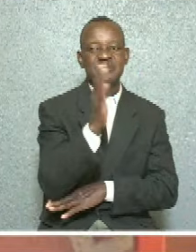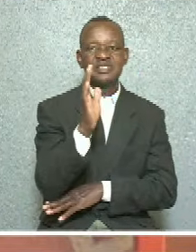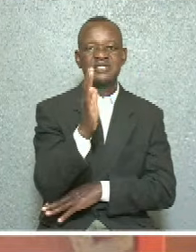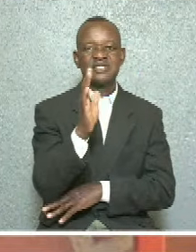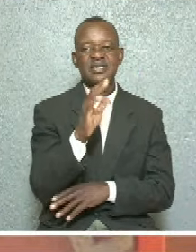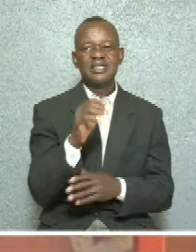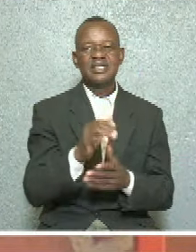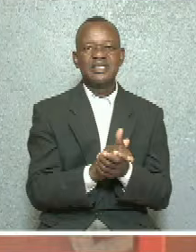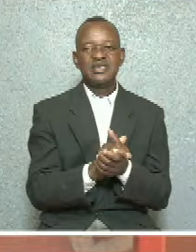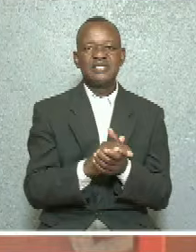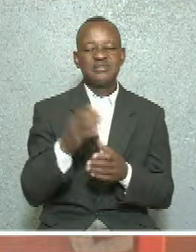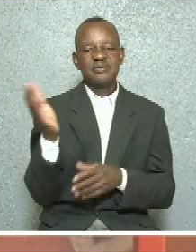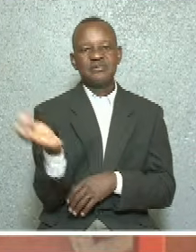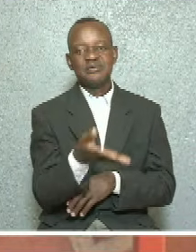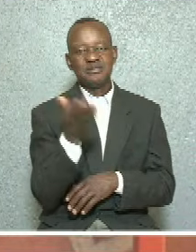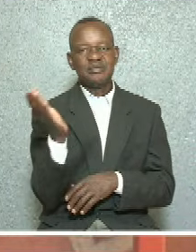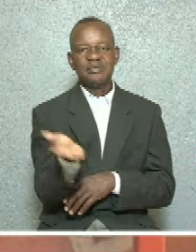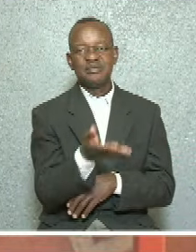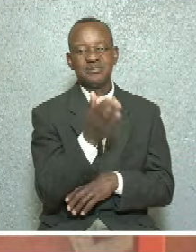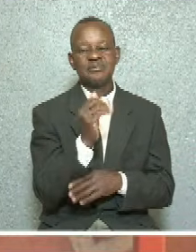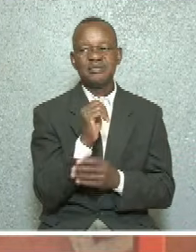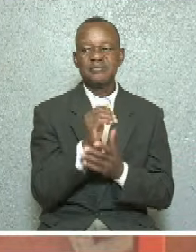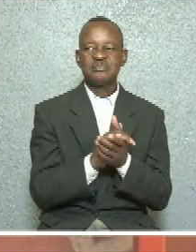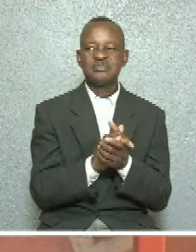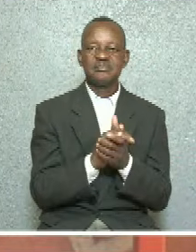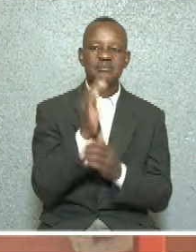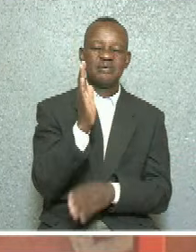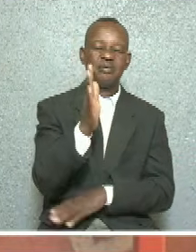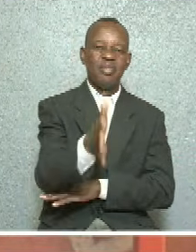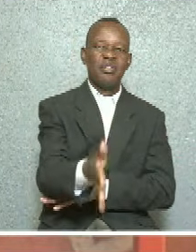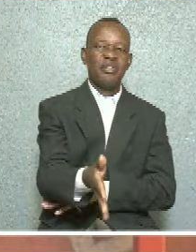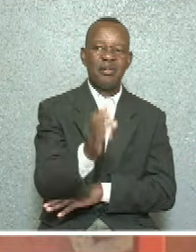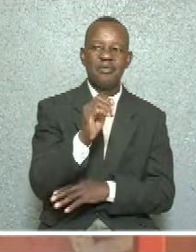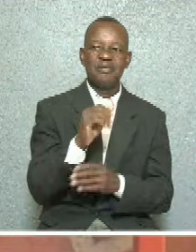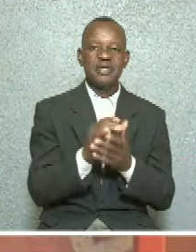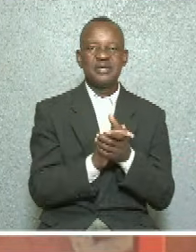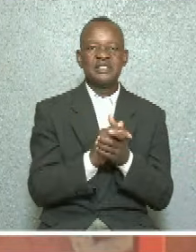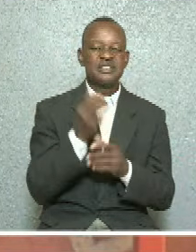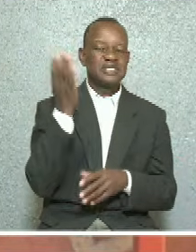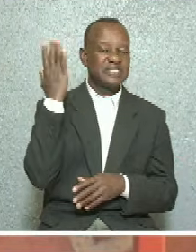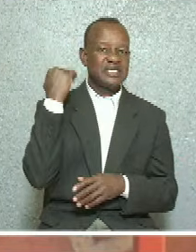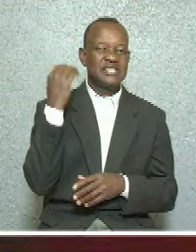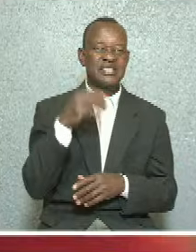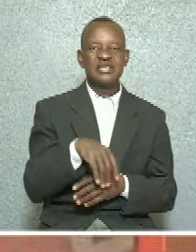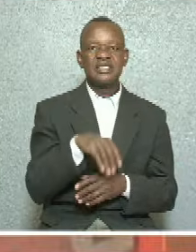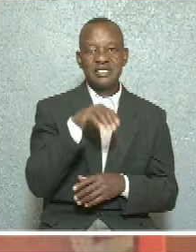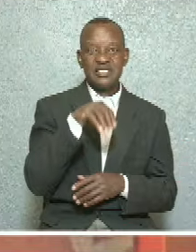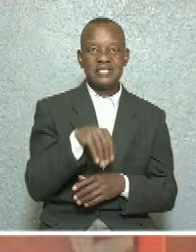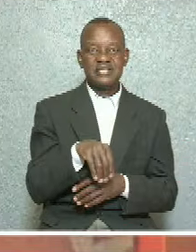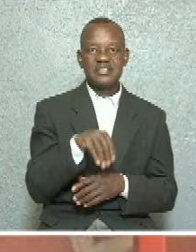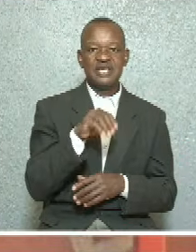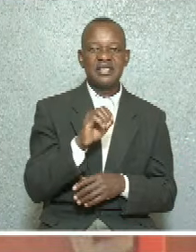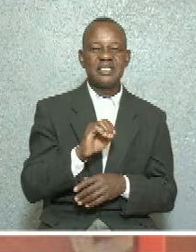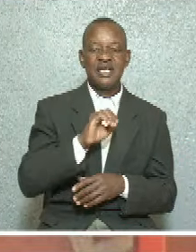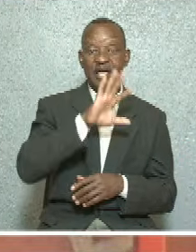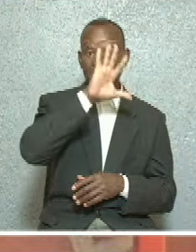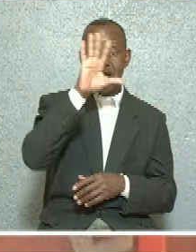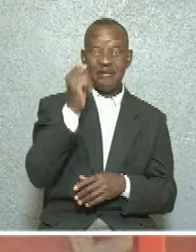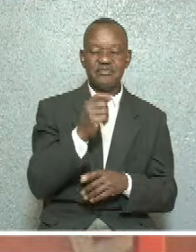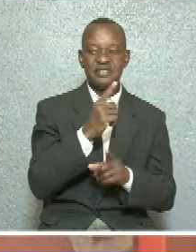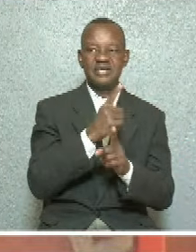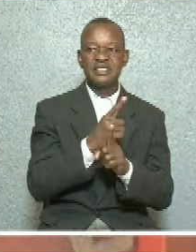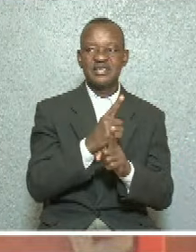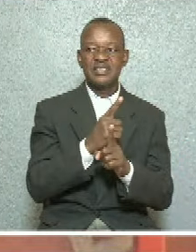the South African government's way of dealing with it, so that people couldn't hide through the bushes and they could see them moving